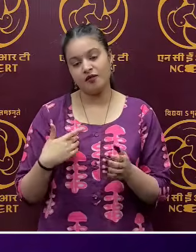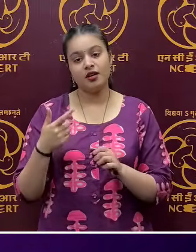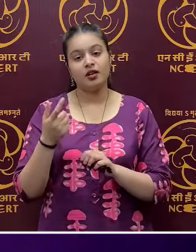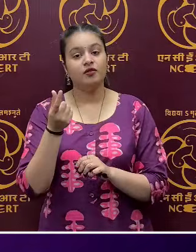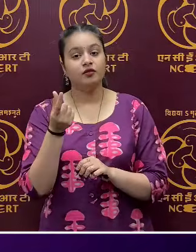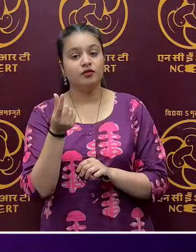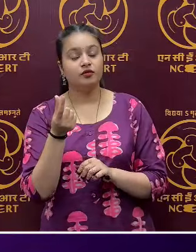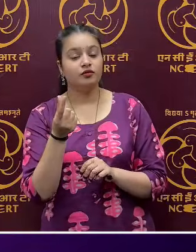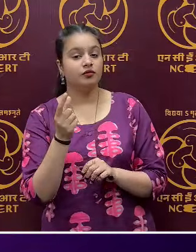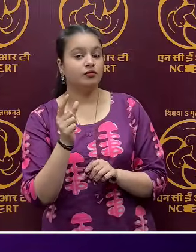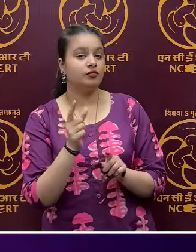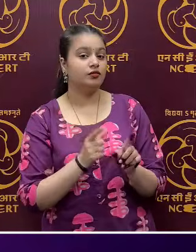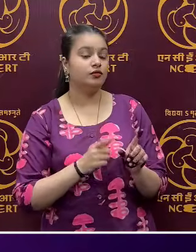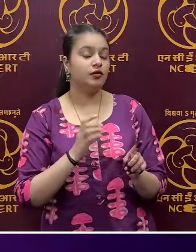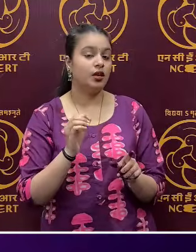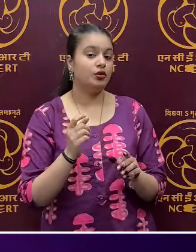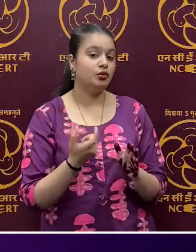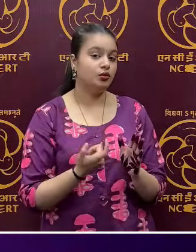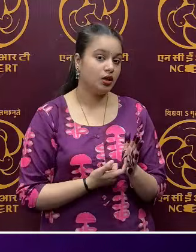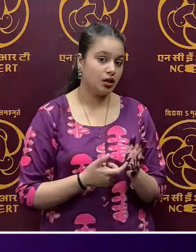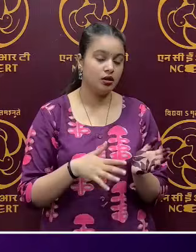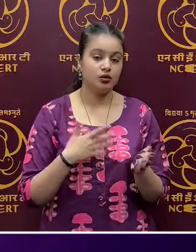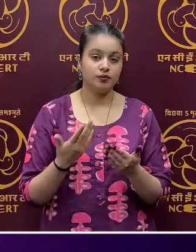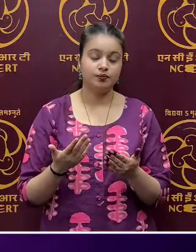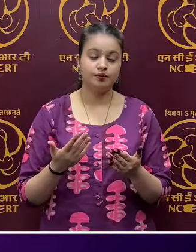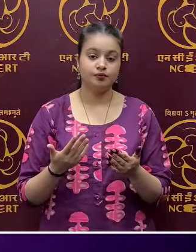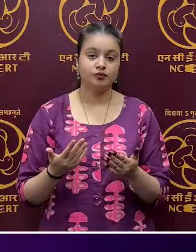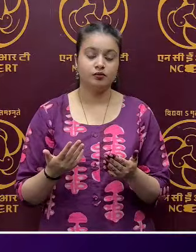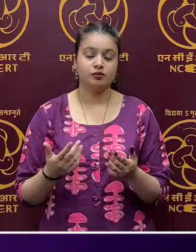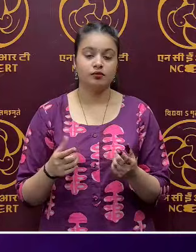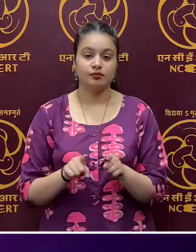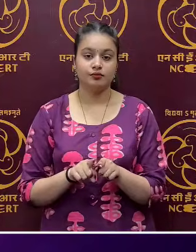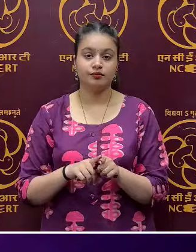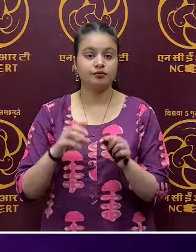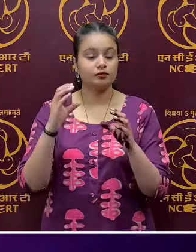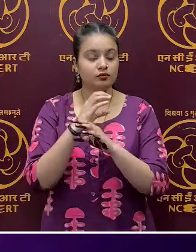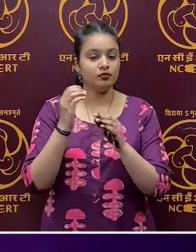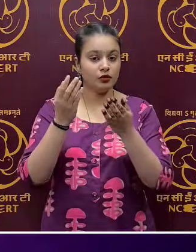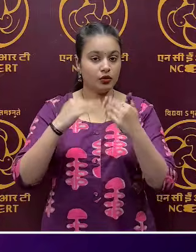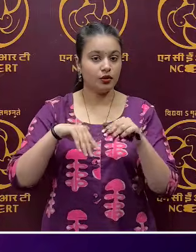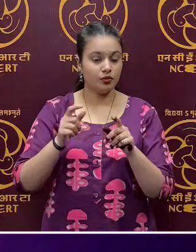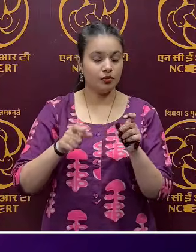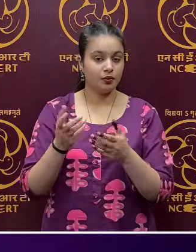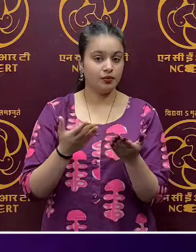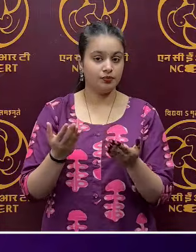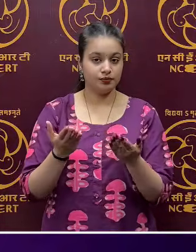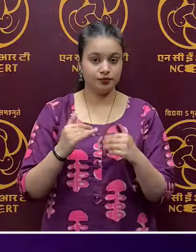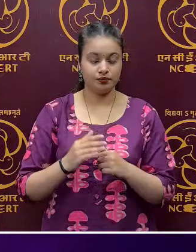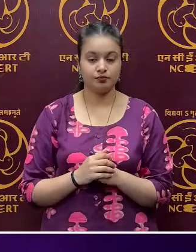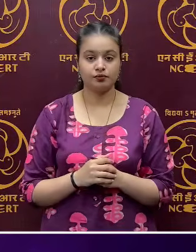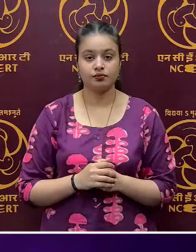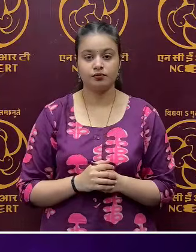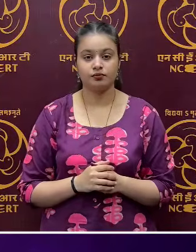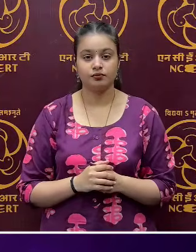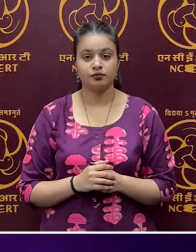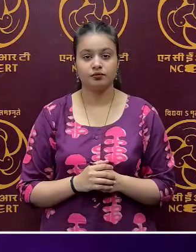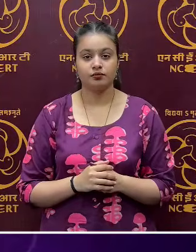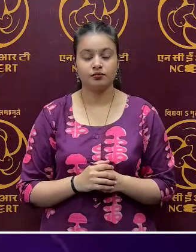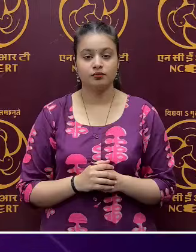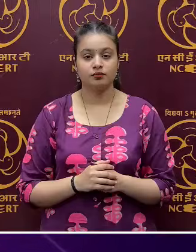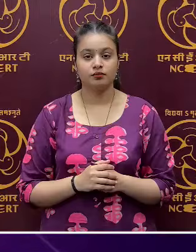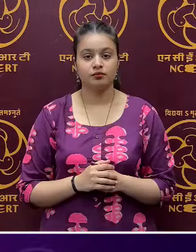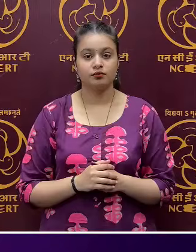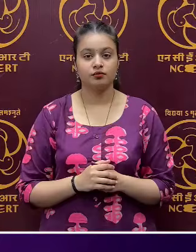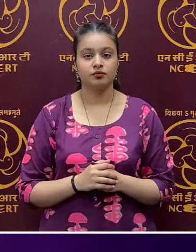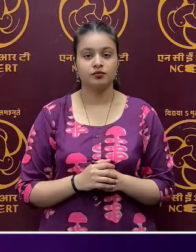are, and another combination that confuses people is its and